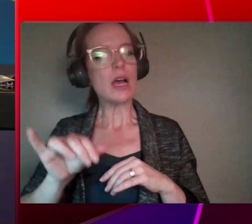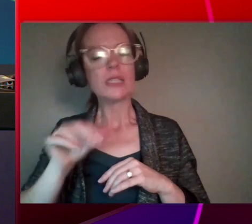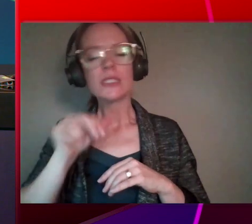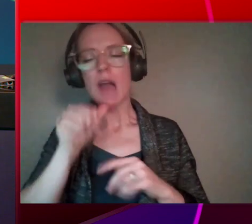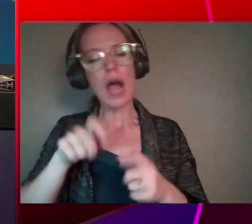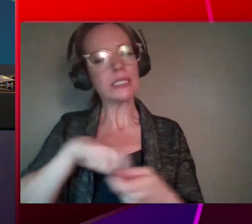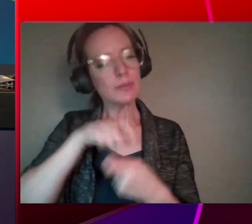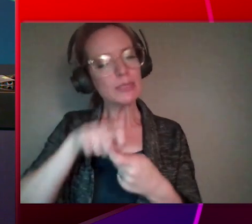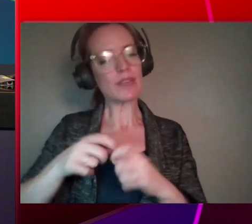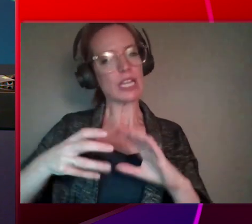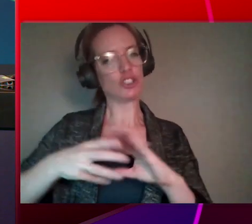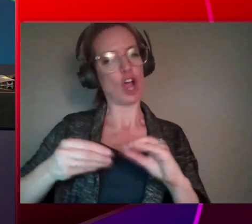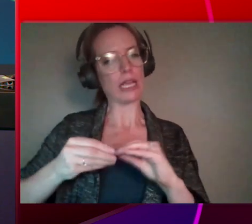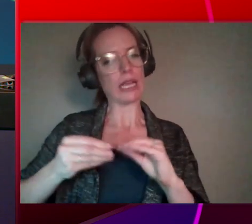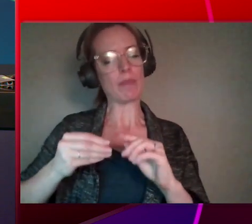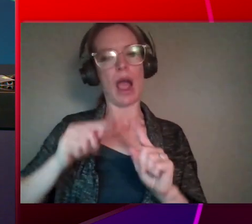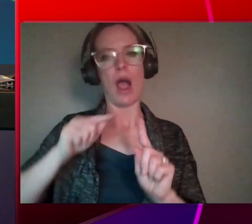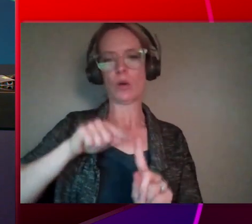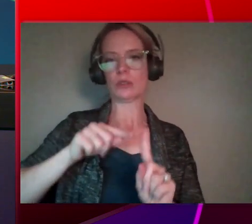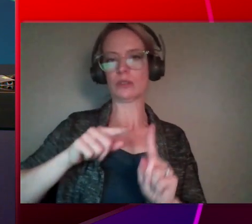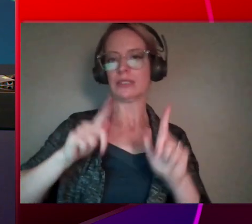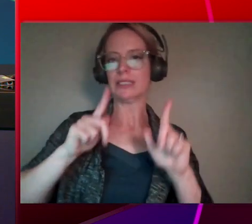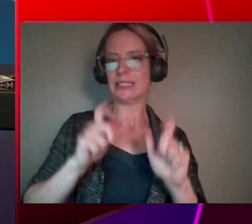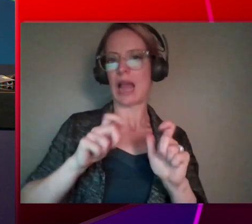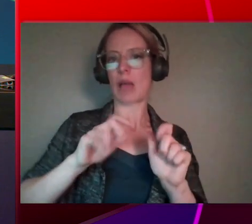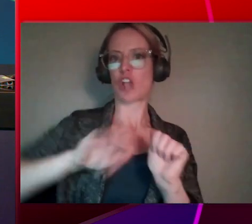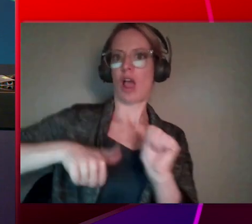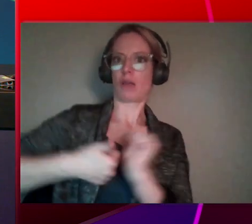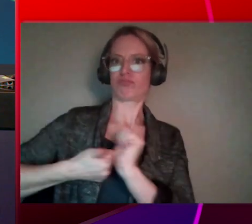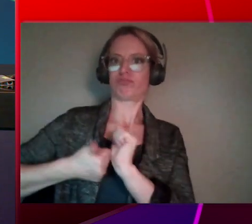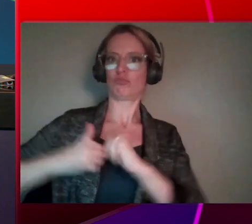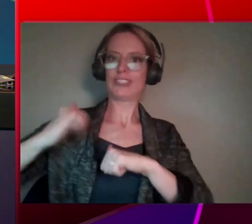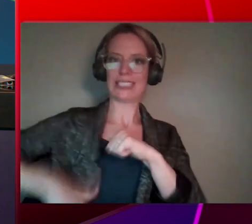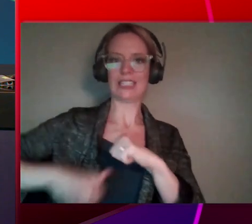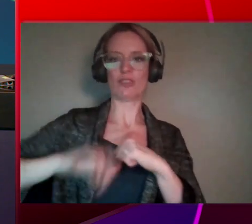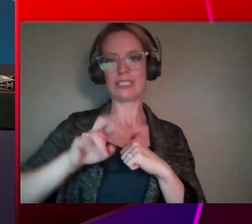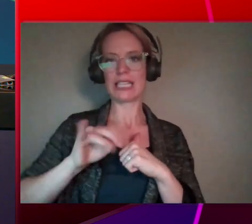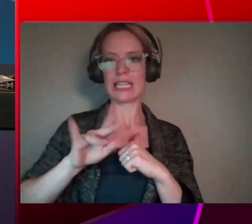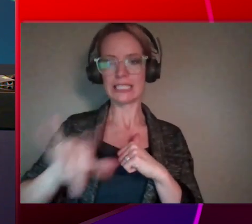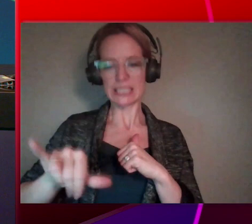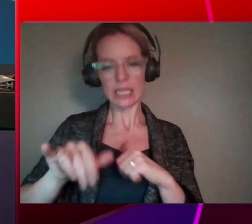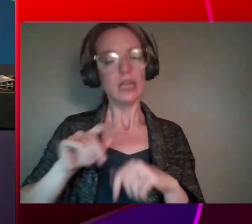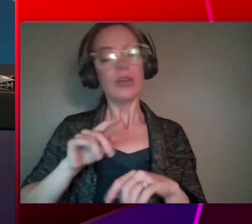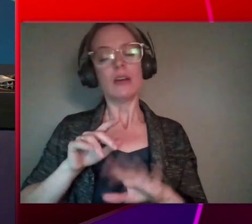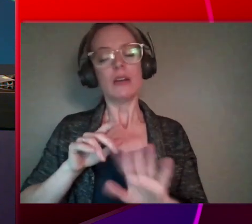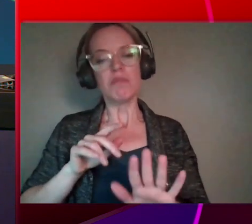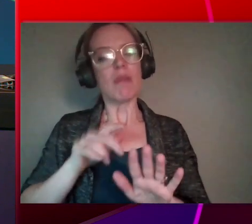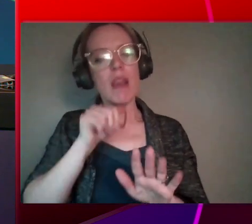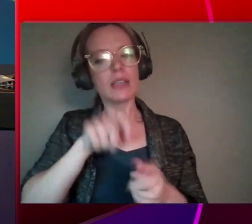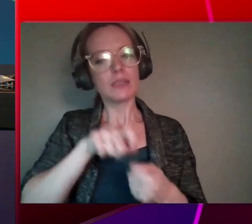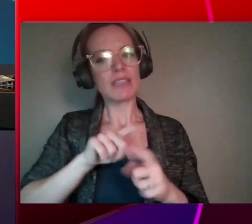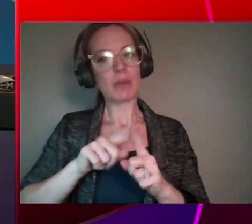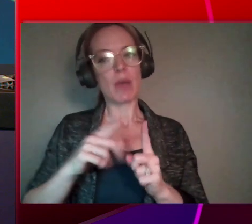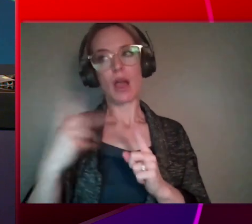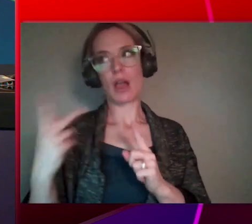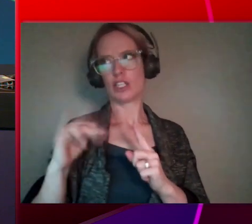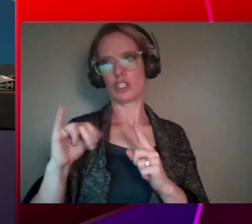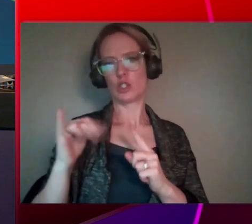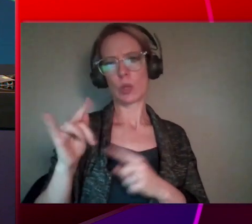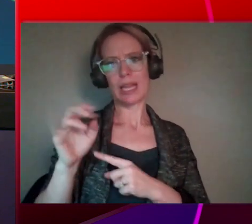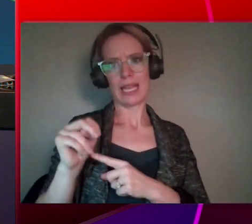specifically, but in that one, Julian Wood and I are going to basically do a deep dive on the Lambda architecture, and we're going to talk about some of